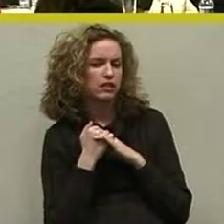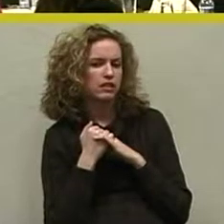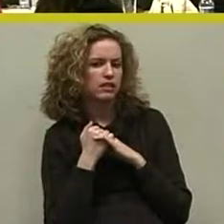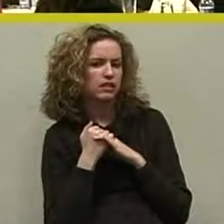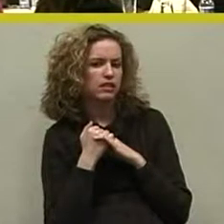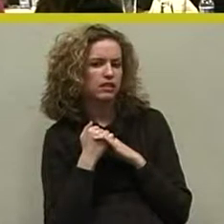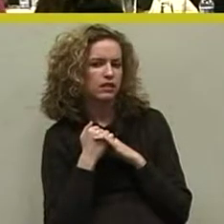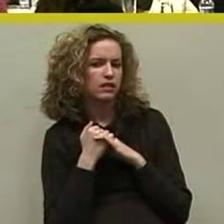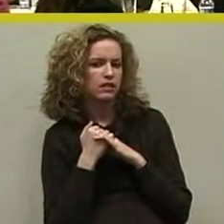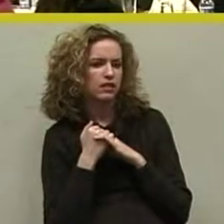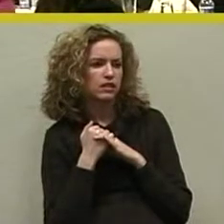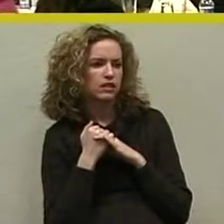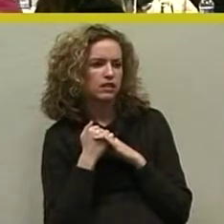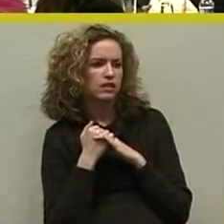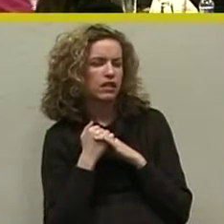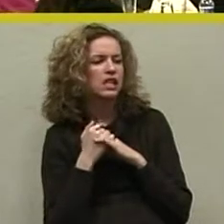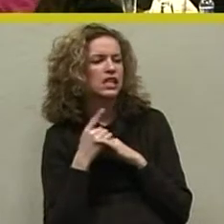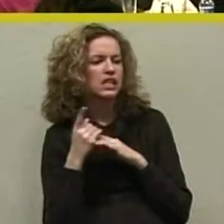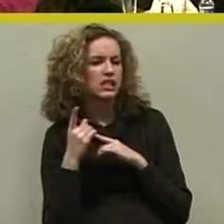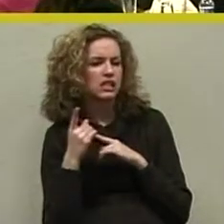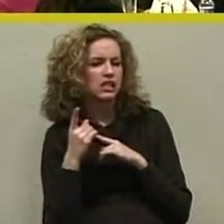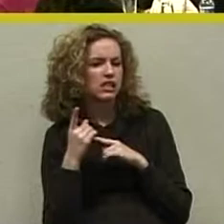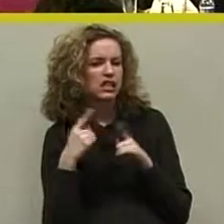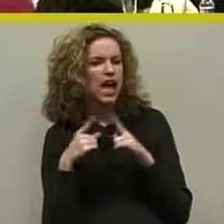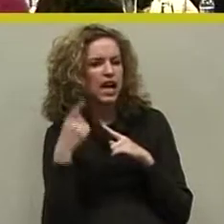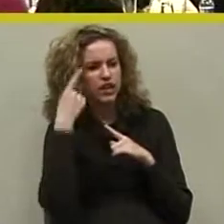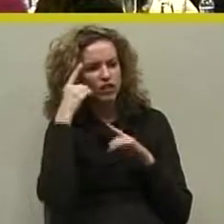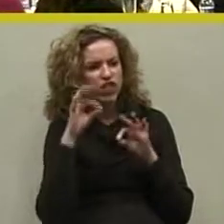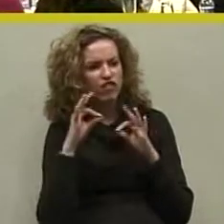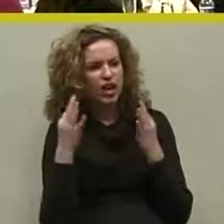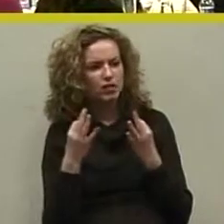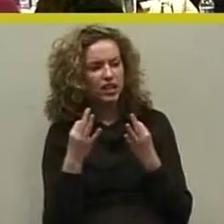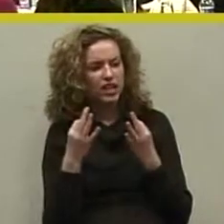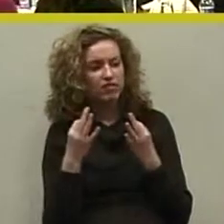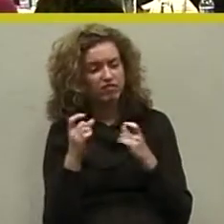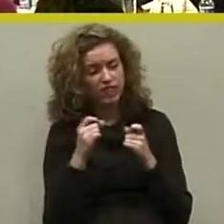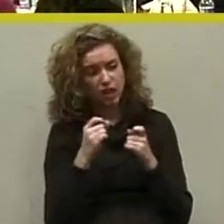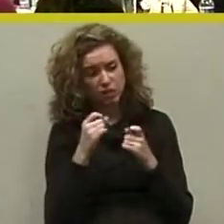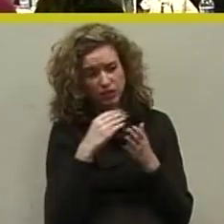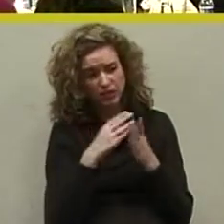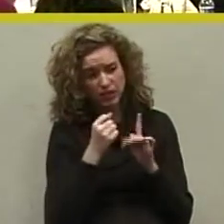Edible rewards. Signing for the family. Have they dealt with some of the context things?